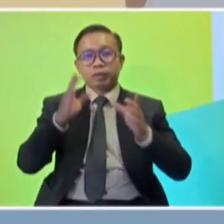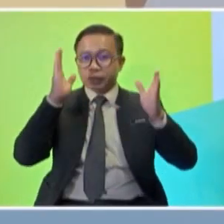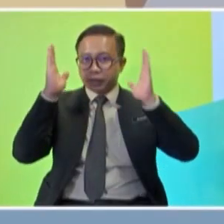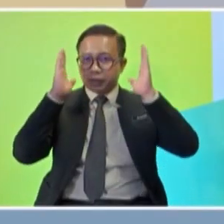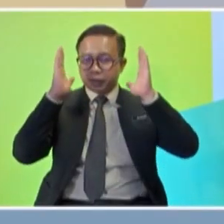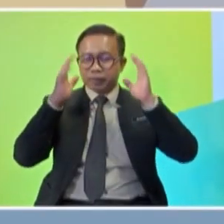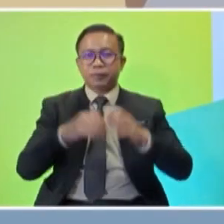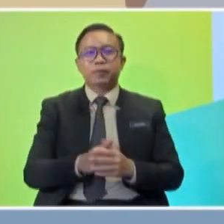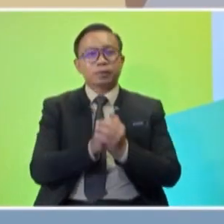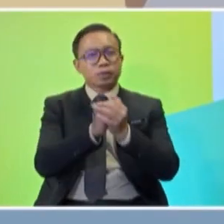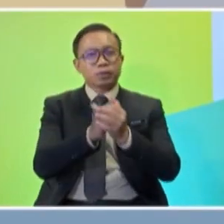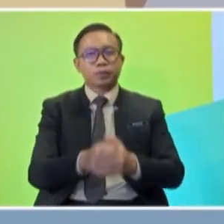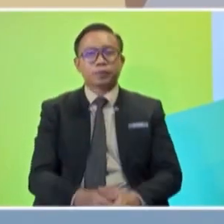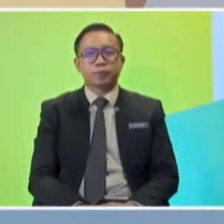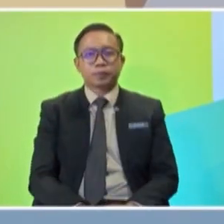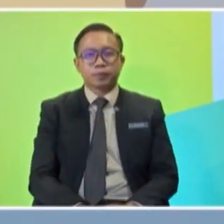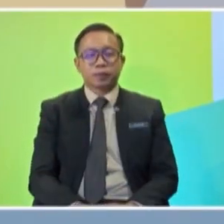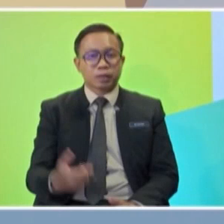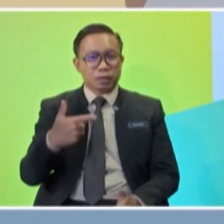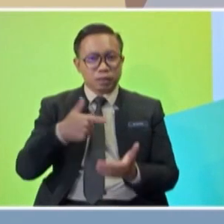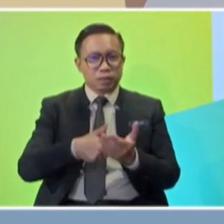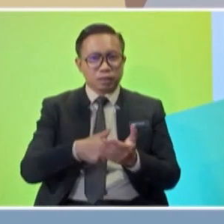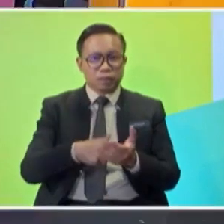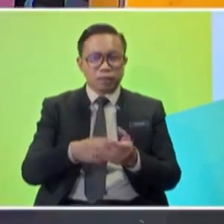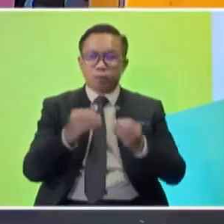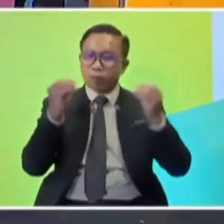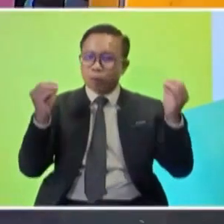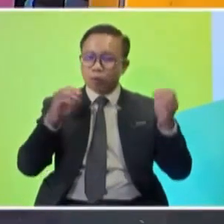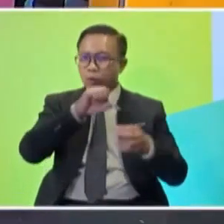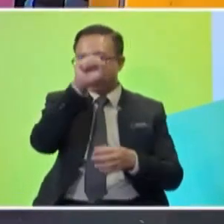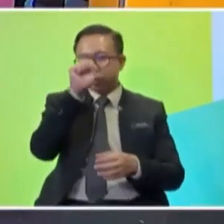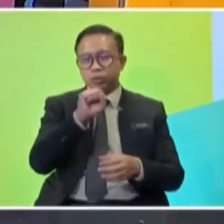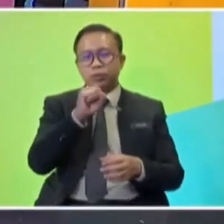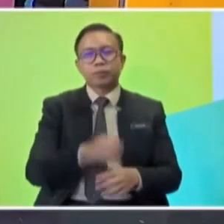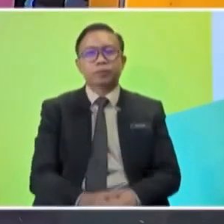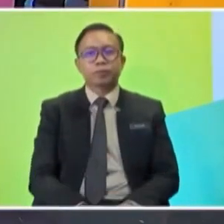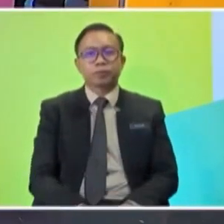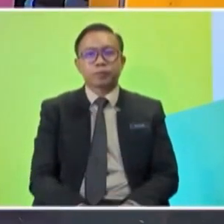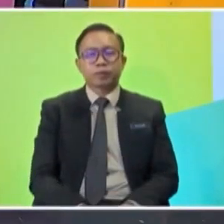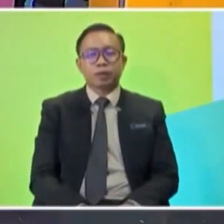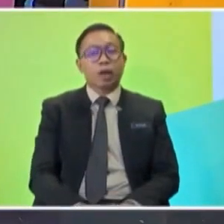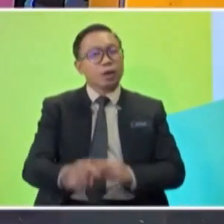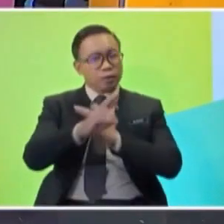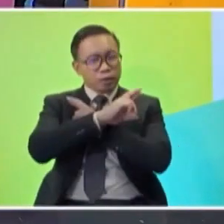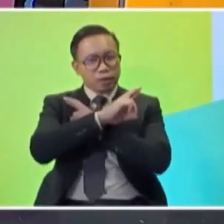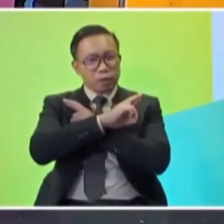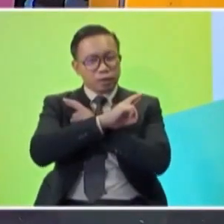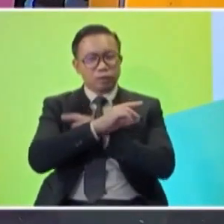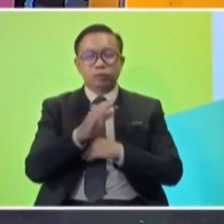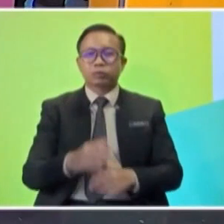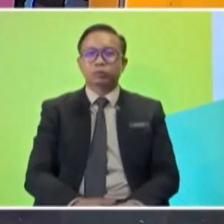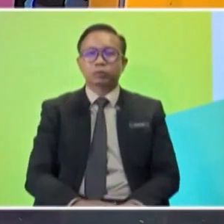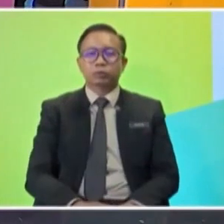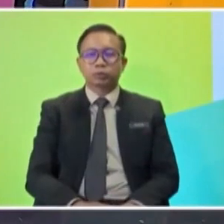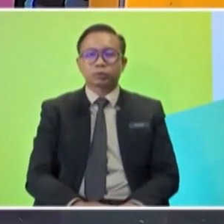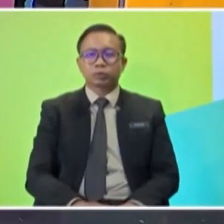right, but that's not all, sir. We have more questions. Exactly. We have more practice coming on. But first, we're going to take a short break. Now, right. For those of you friends watching